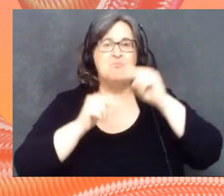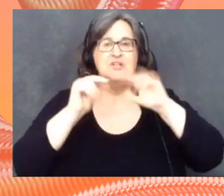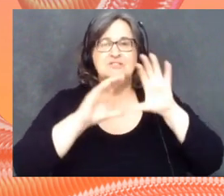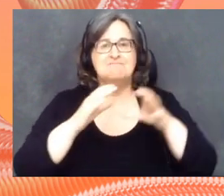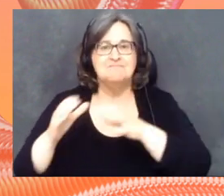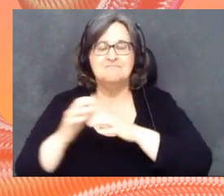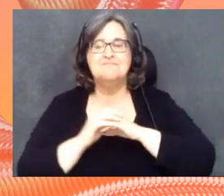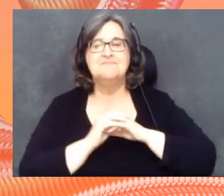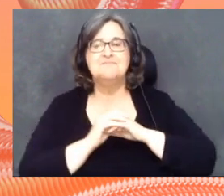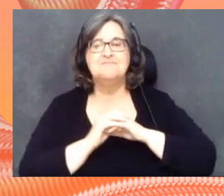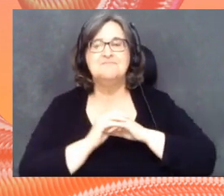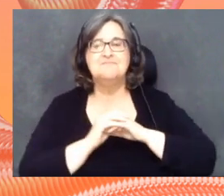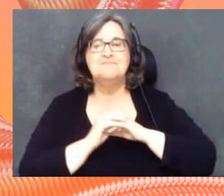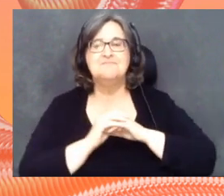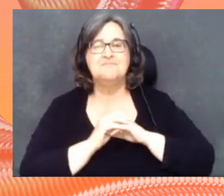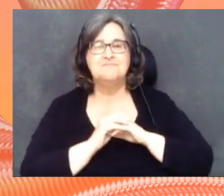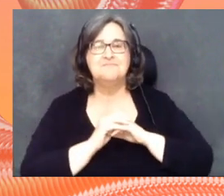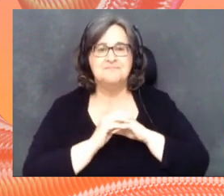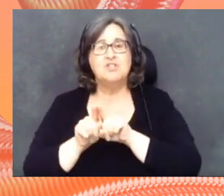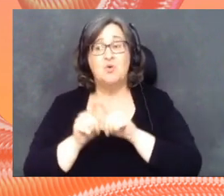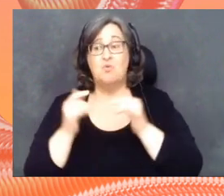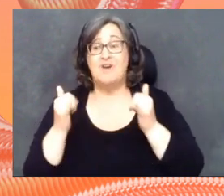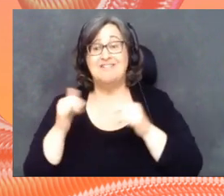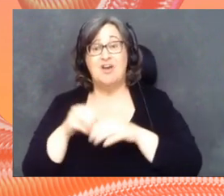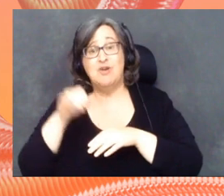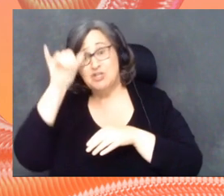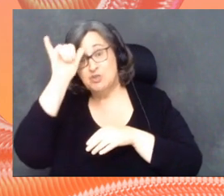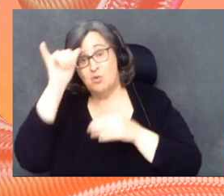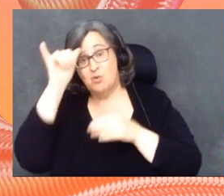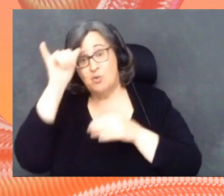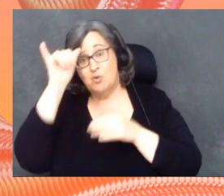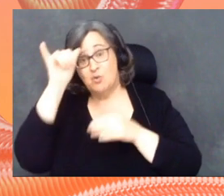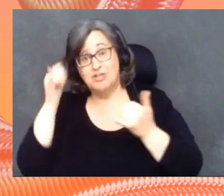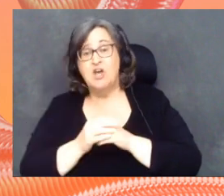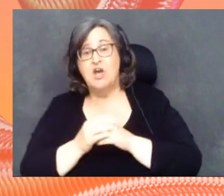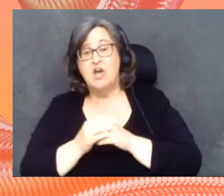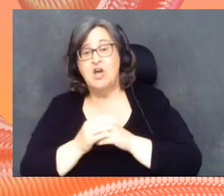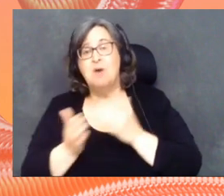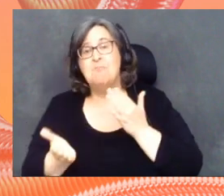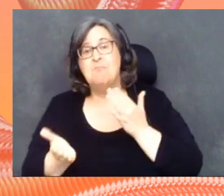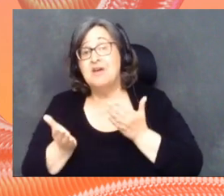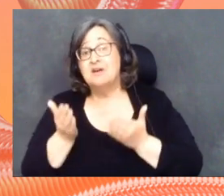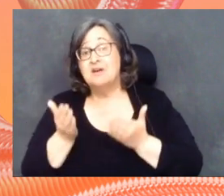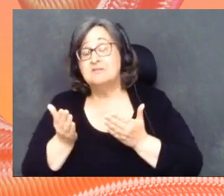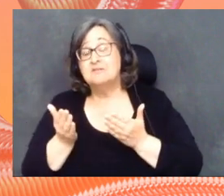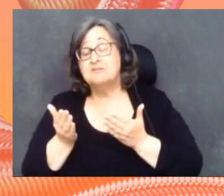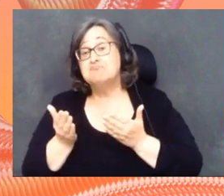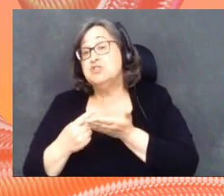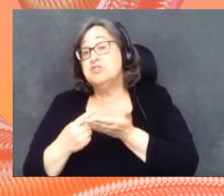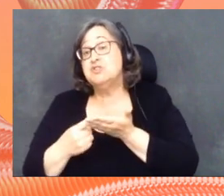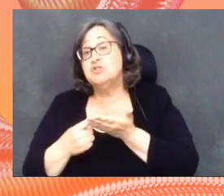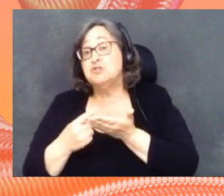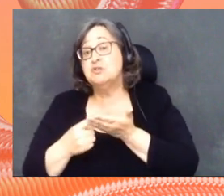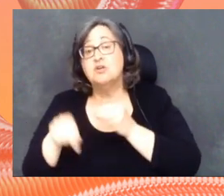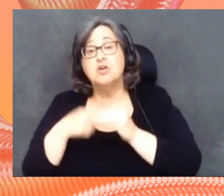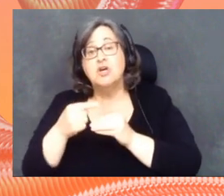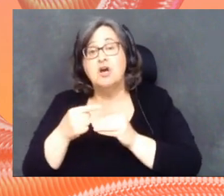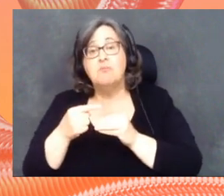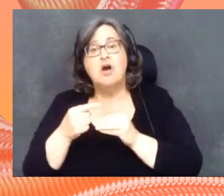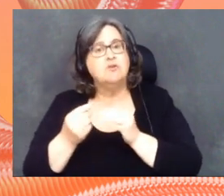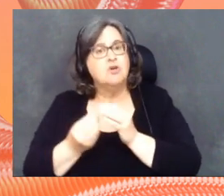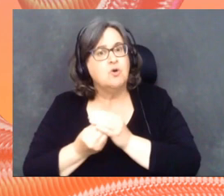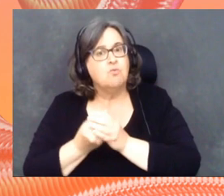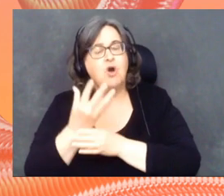And so also because it's in Taurus, of course, there might be a lot of talk about generativity and growing